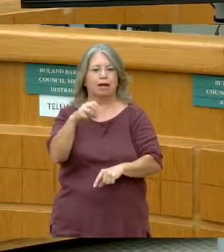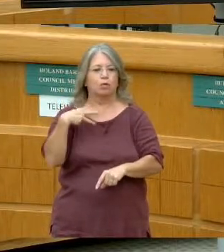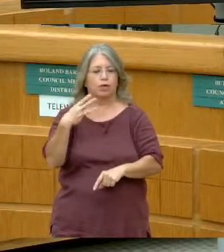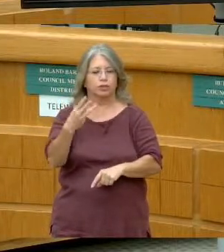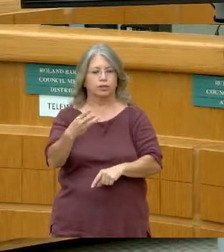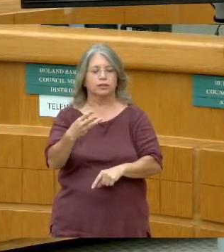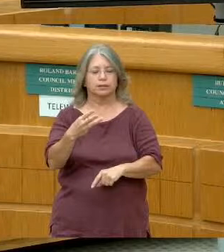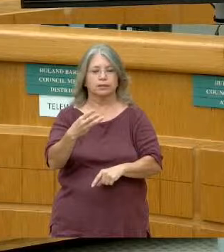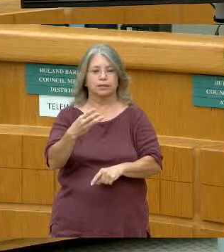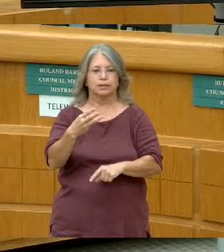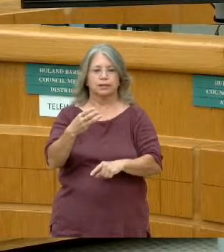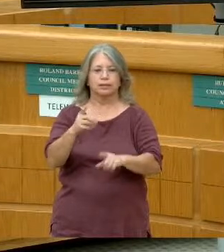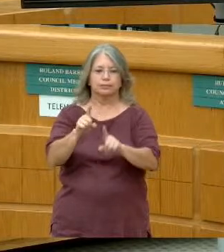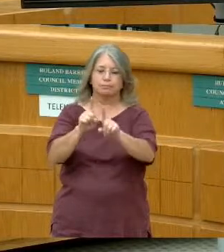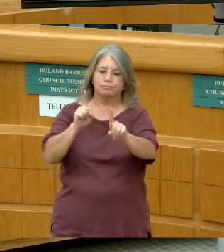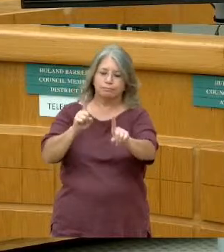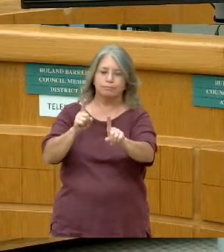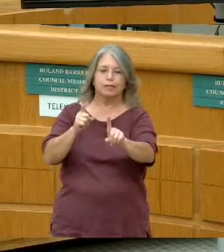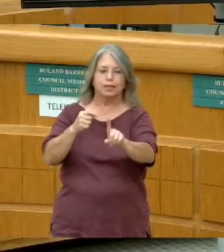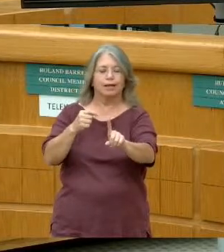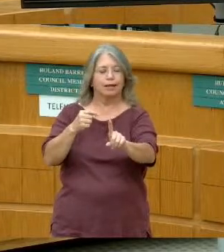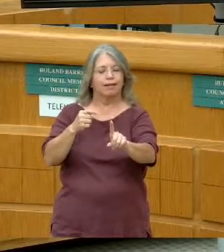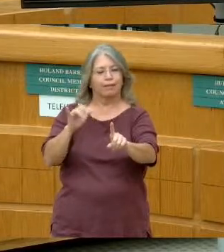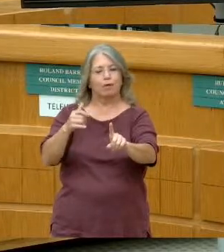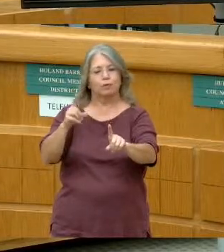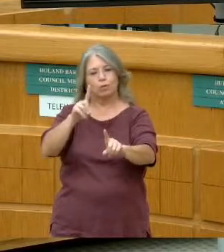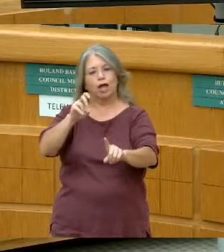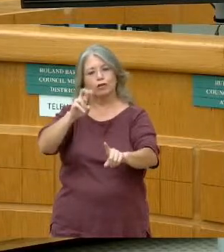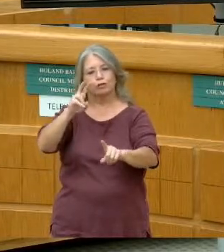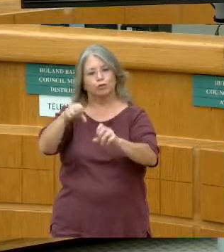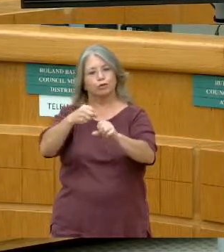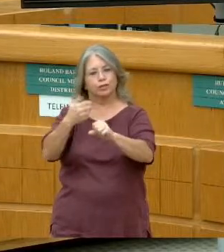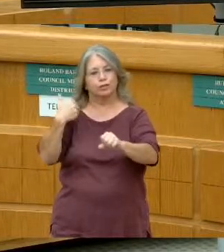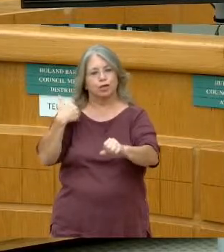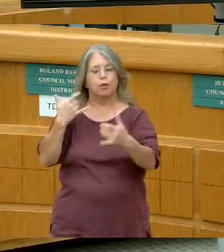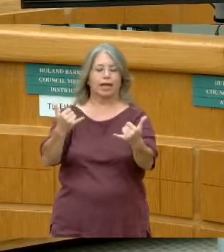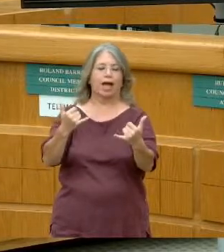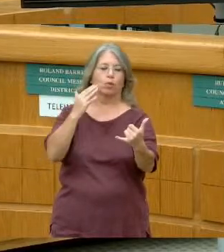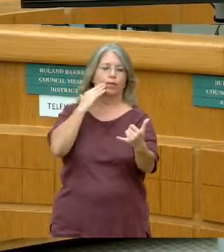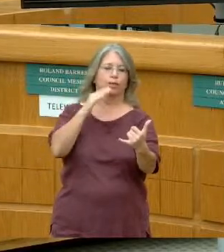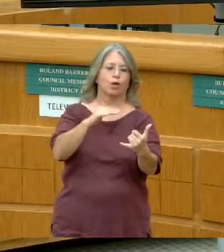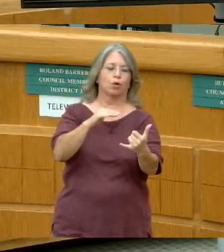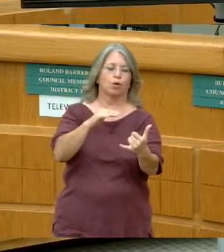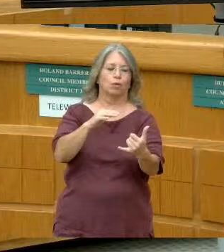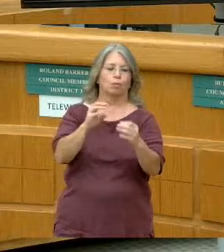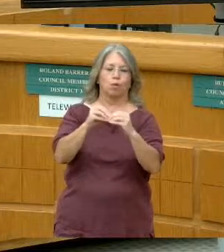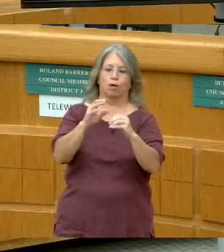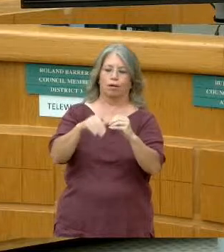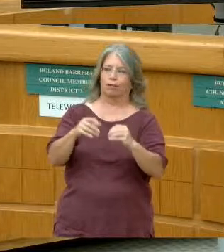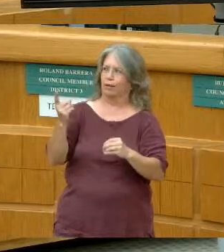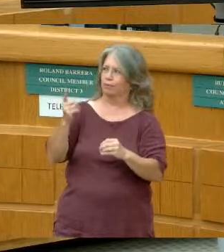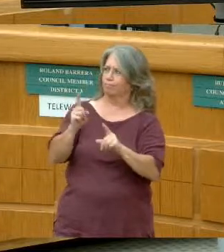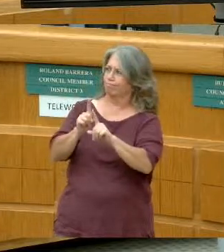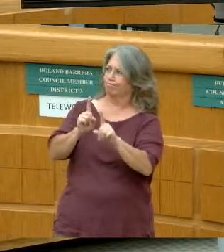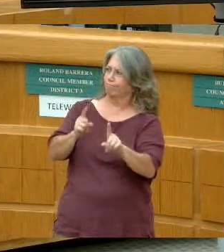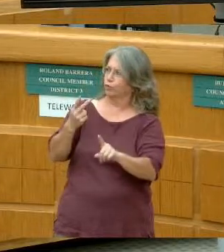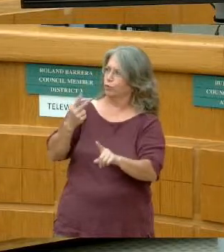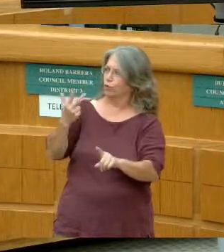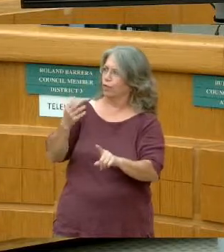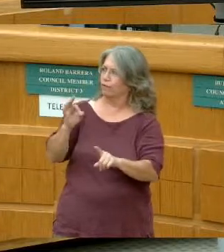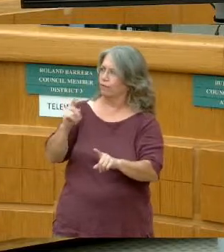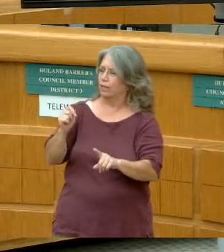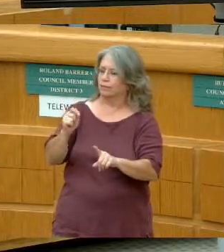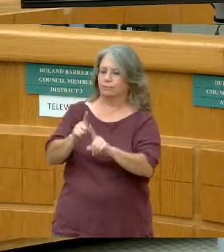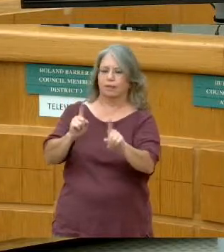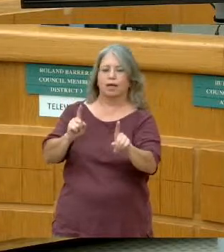be, right? We've come a long way in 102 years. We know that we should be 6 feet apart and not 2 or 3 feet apart. But they knew